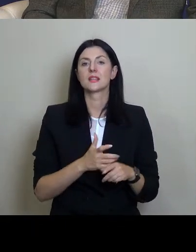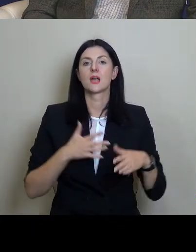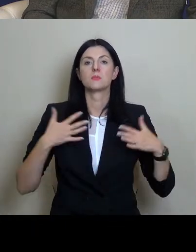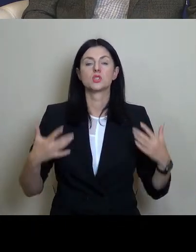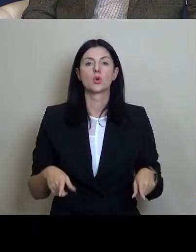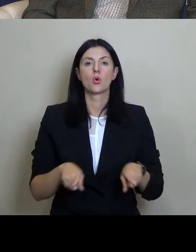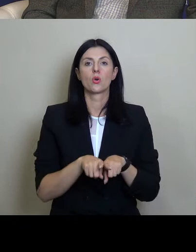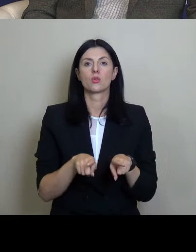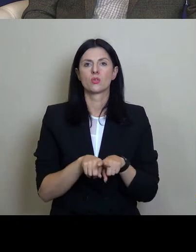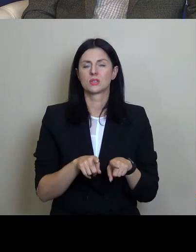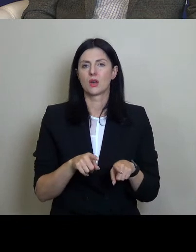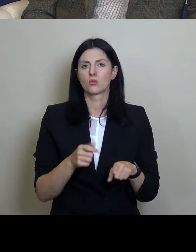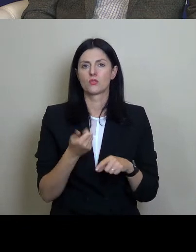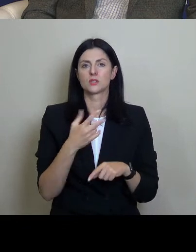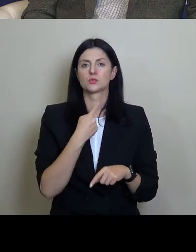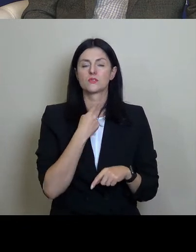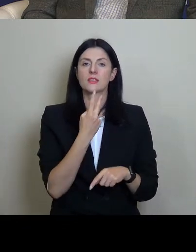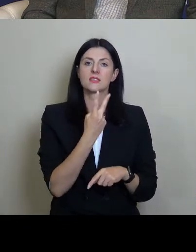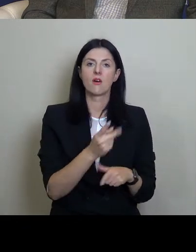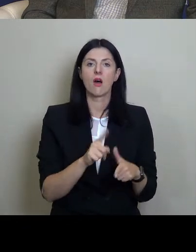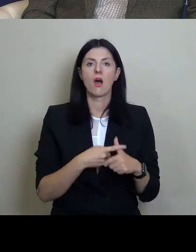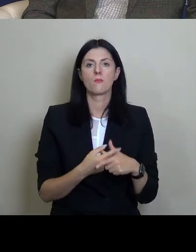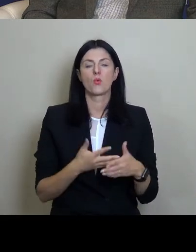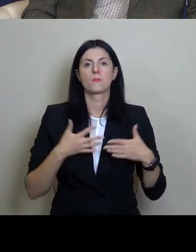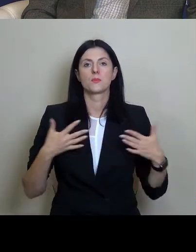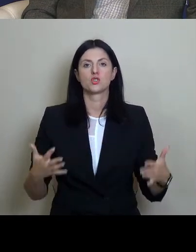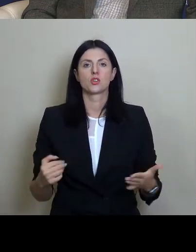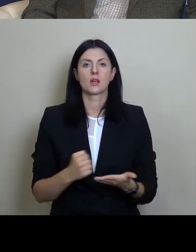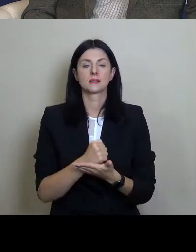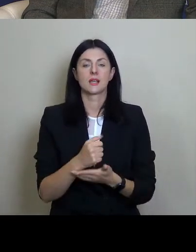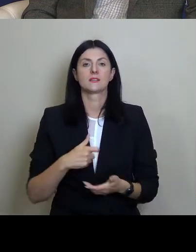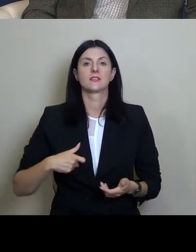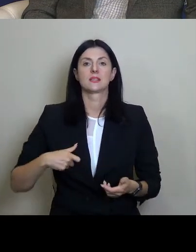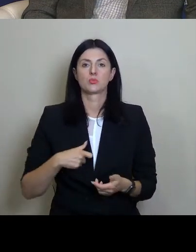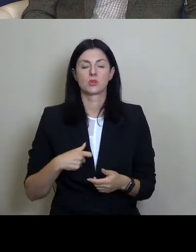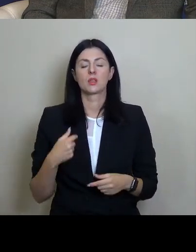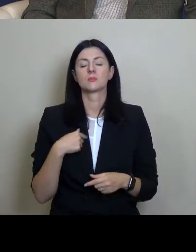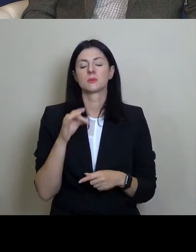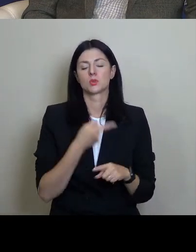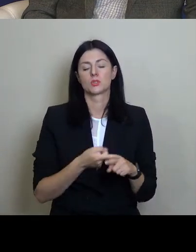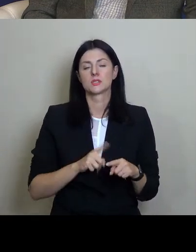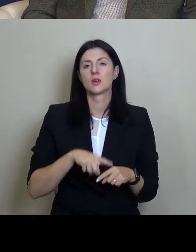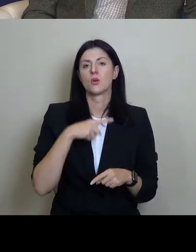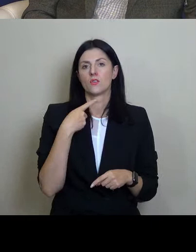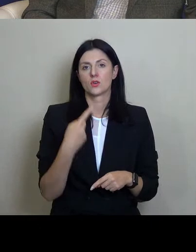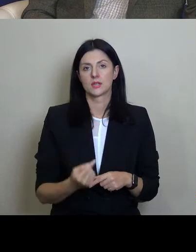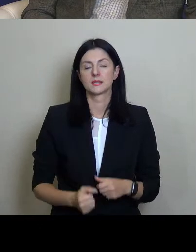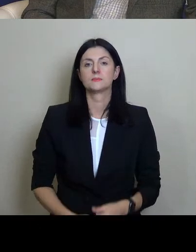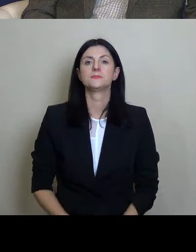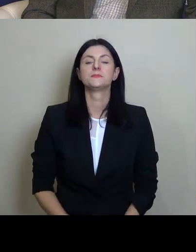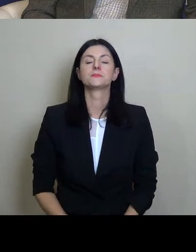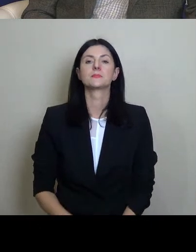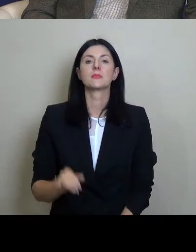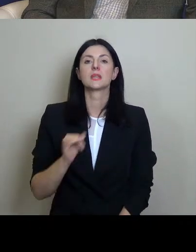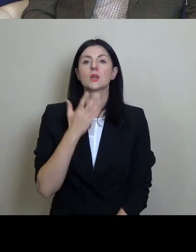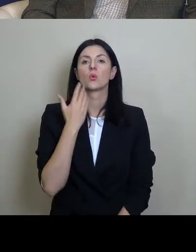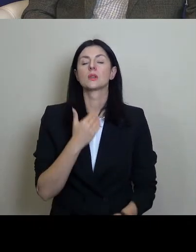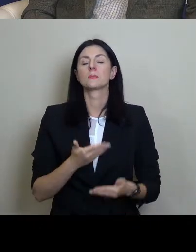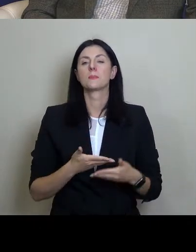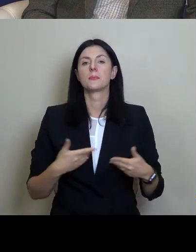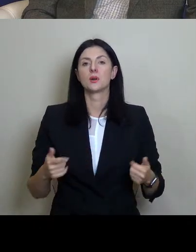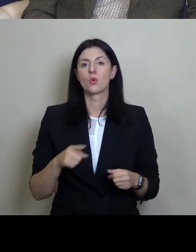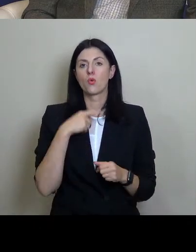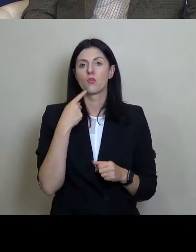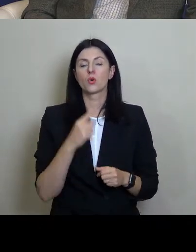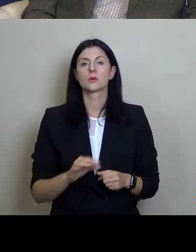constituency, the same amount of votes which collected by two or more deputies for the position of the mayor,